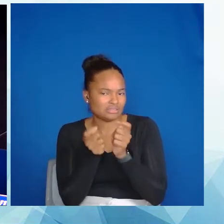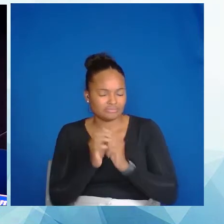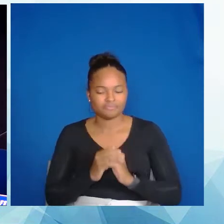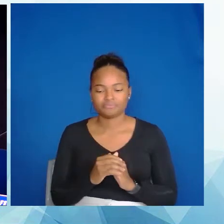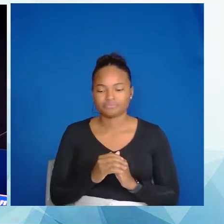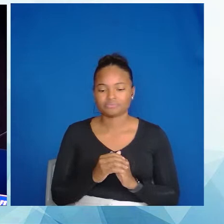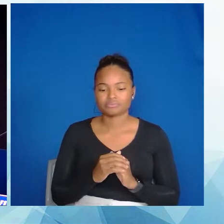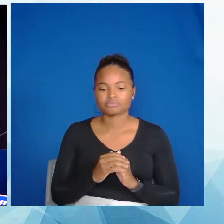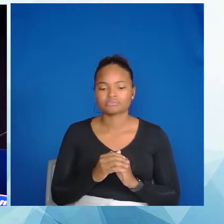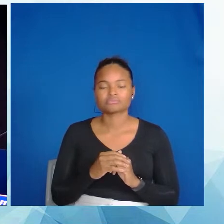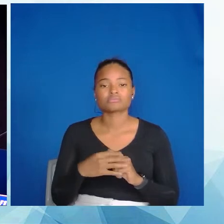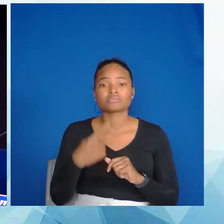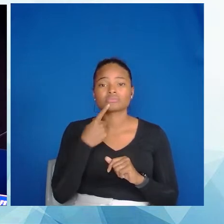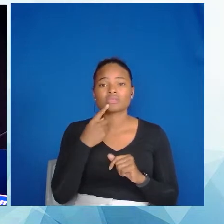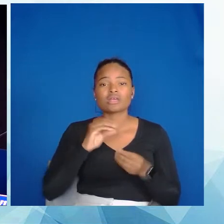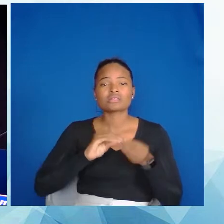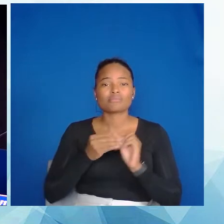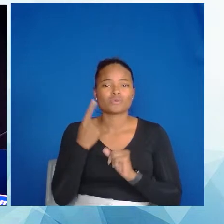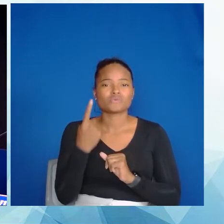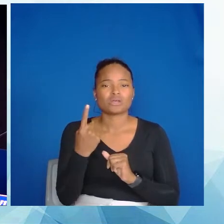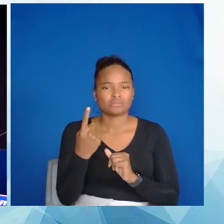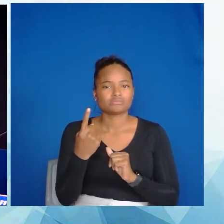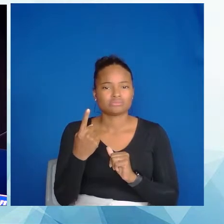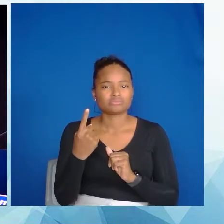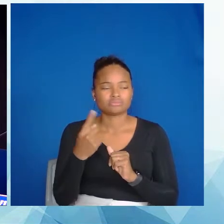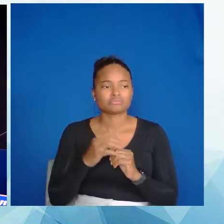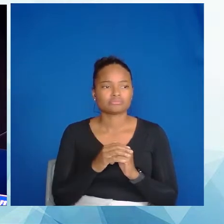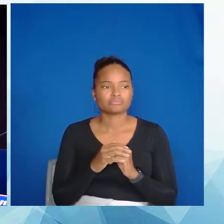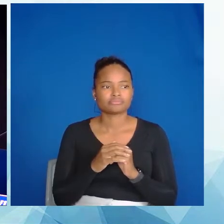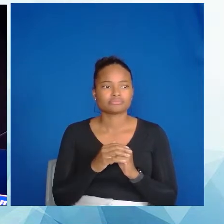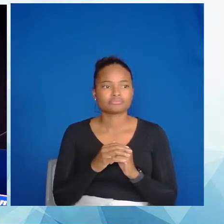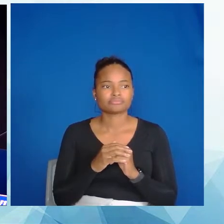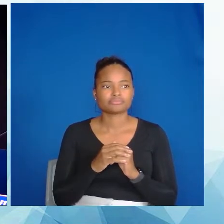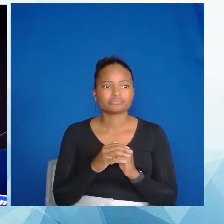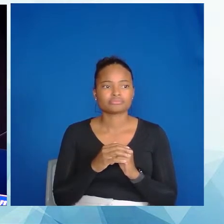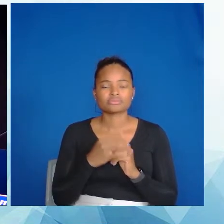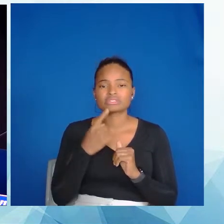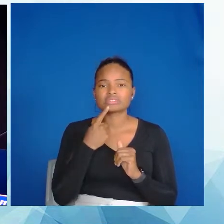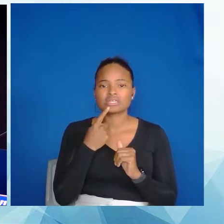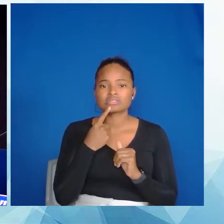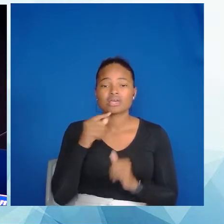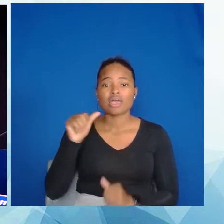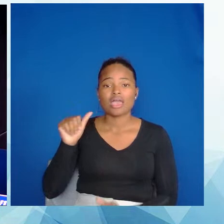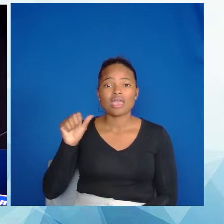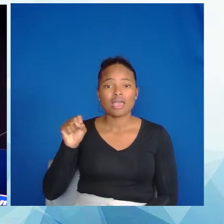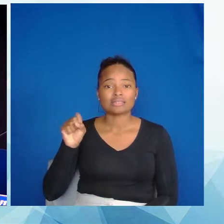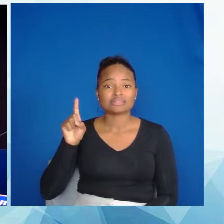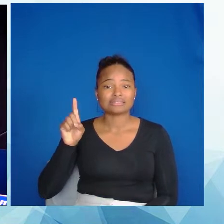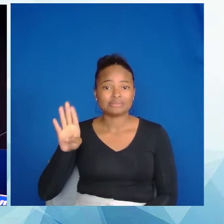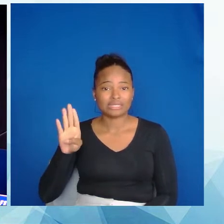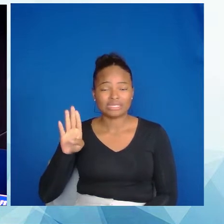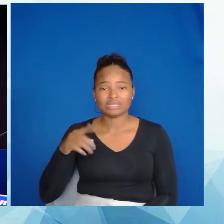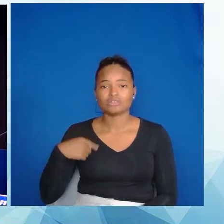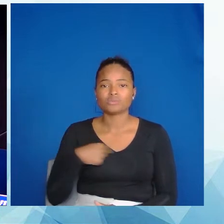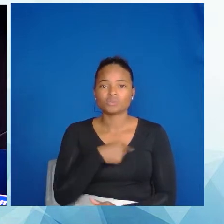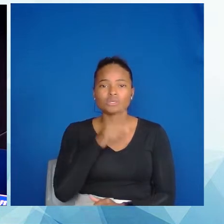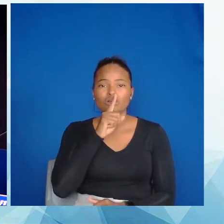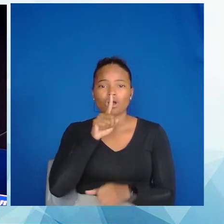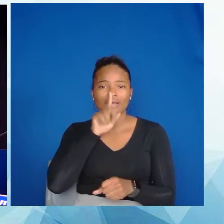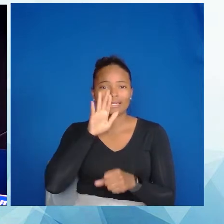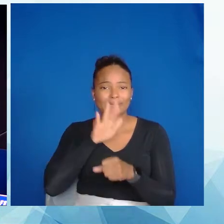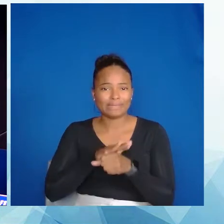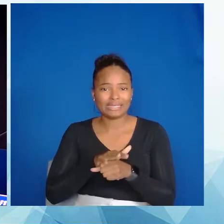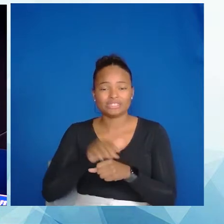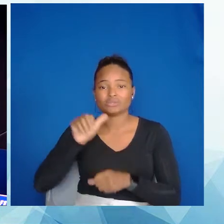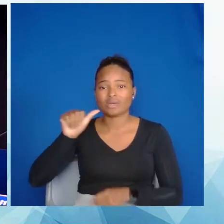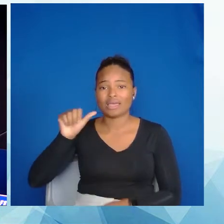where it says, it's number 1. Here at the bottom it says, ASDB is committed to American